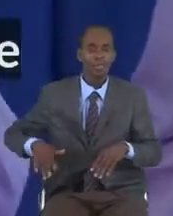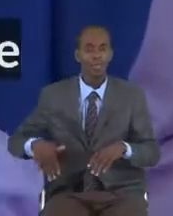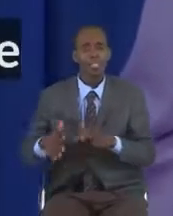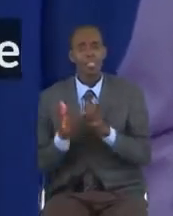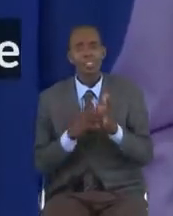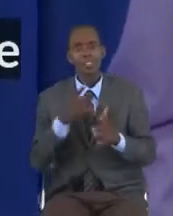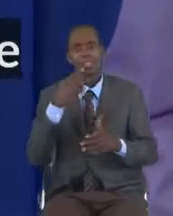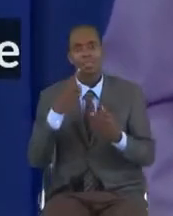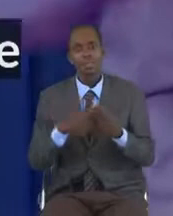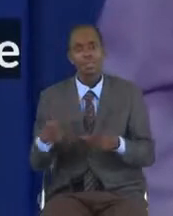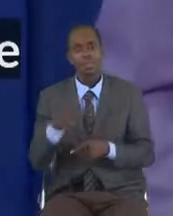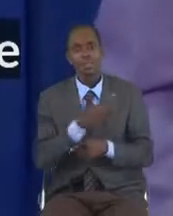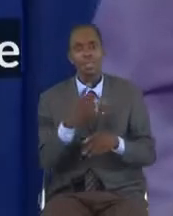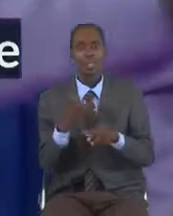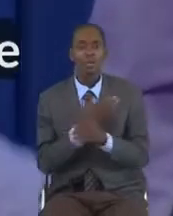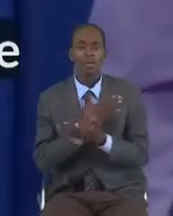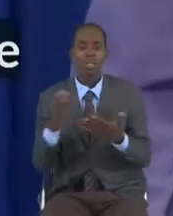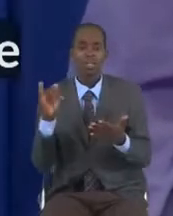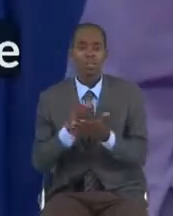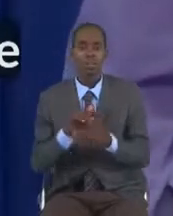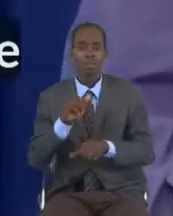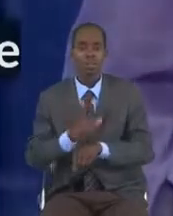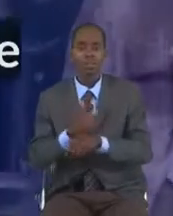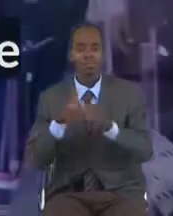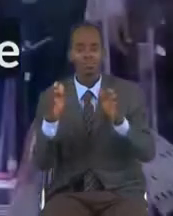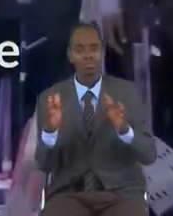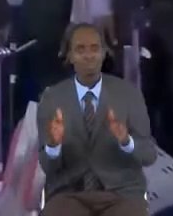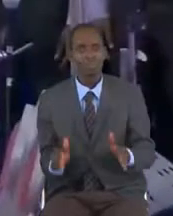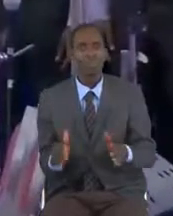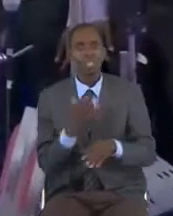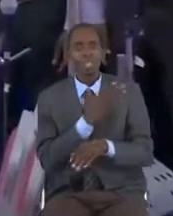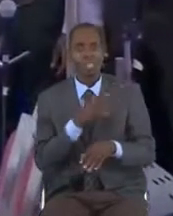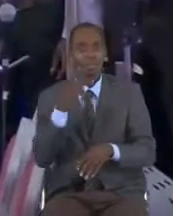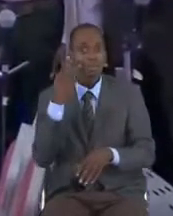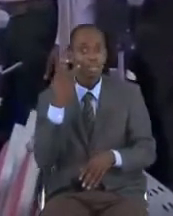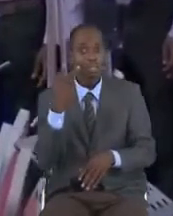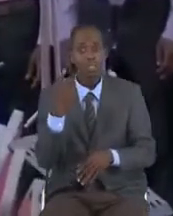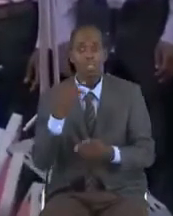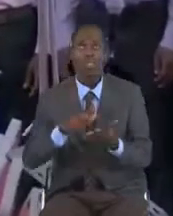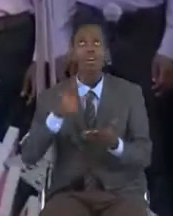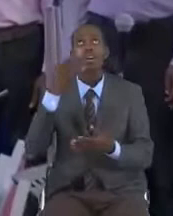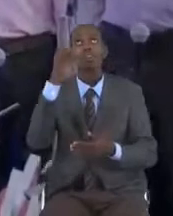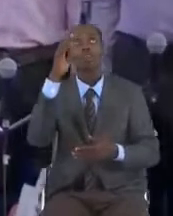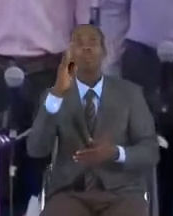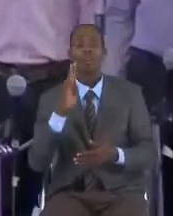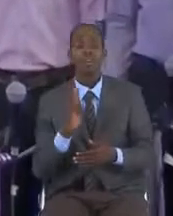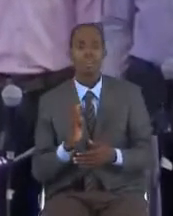Jesus told them, take away that stone and you see the glory